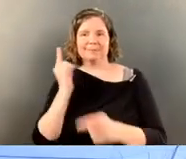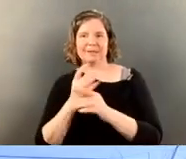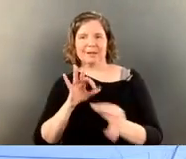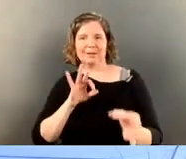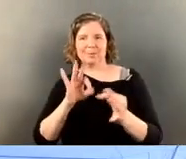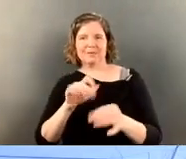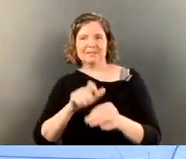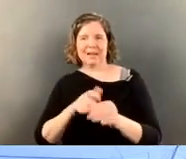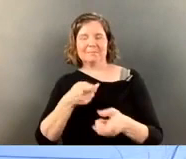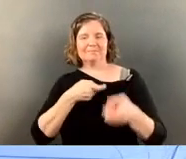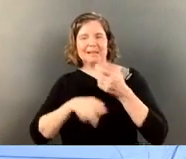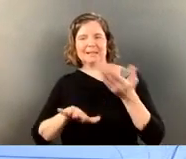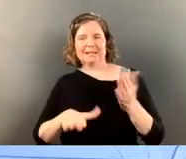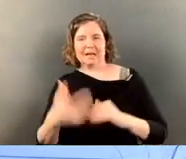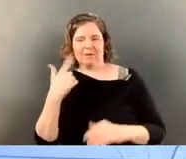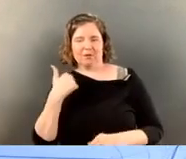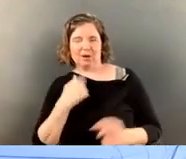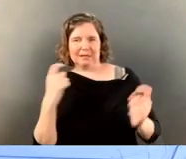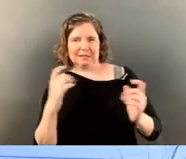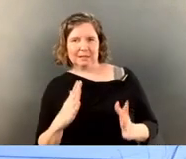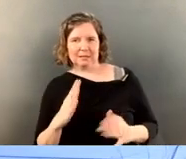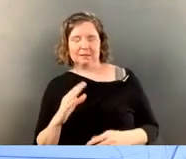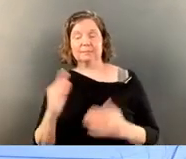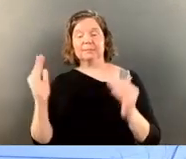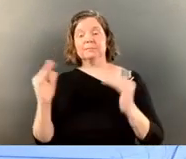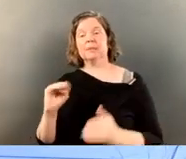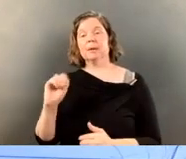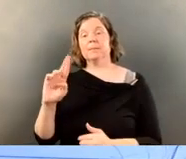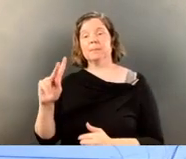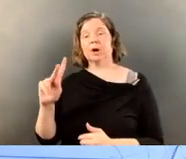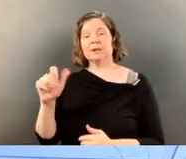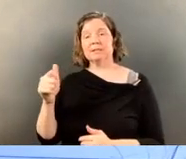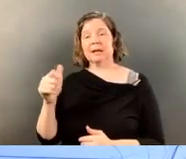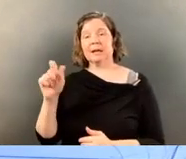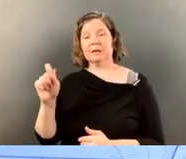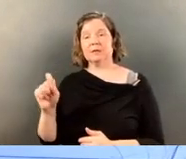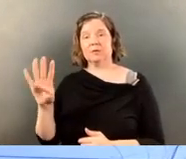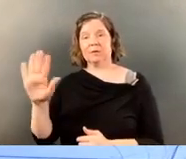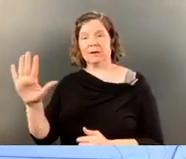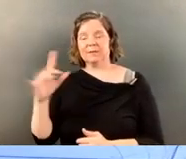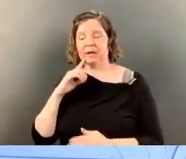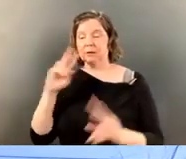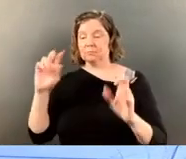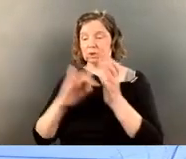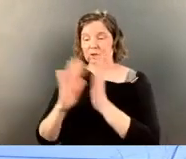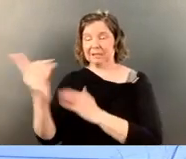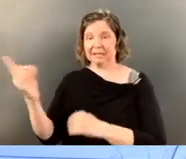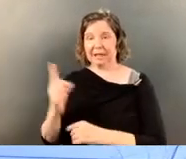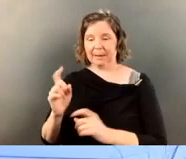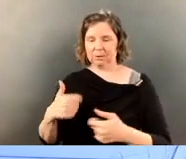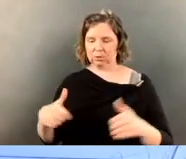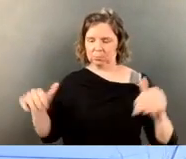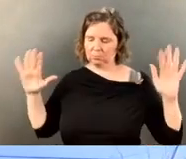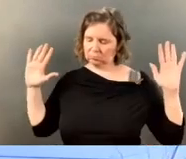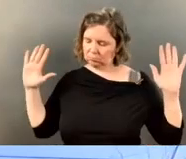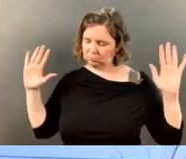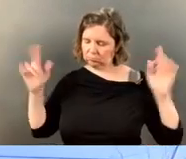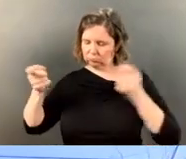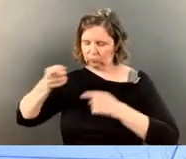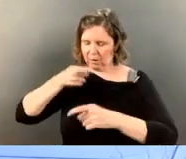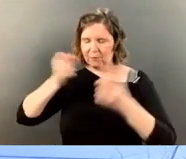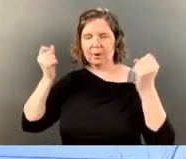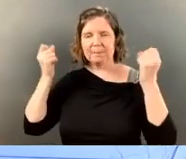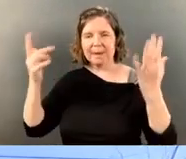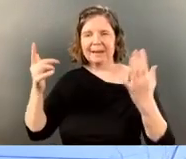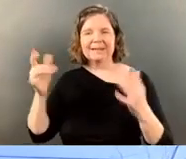and he died for us sinners. Mark 10, 45 says it like this. It says, Jesus came to give his life as a ransom for